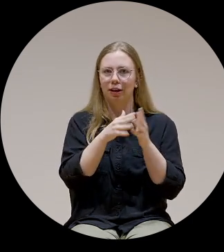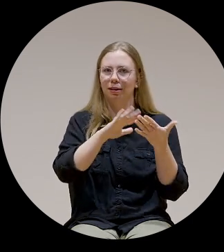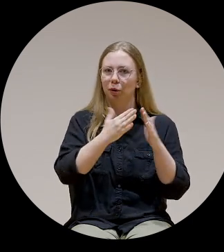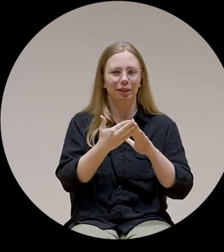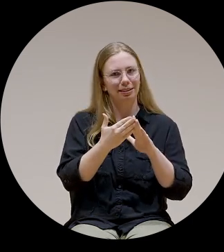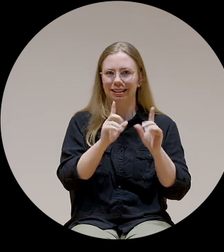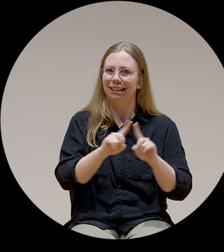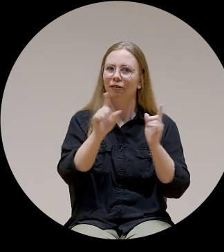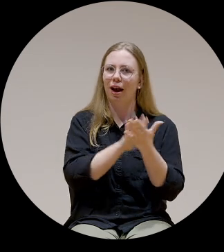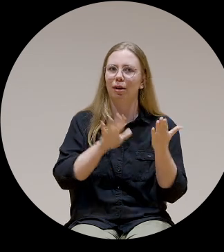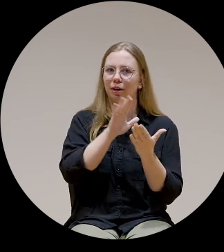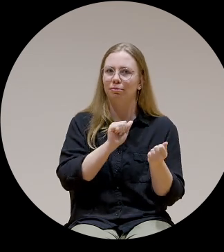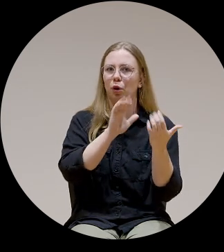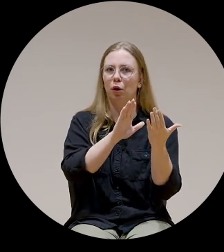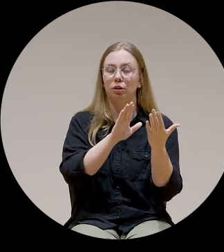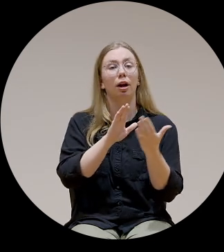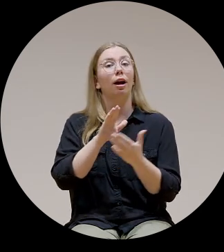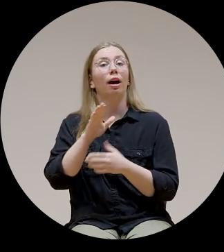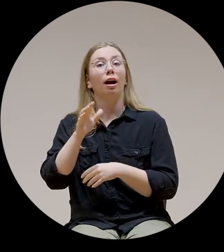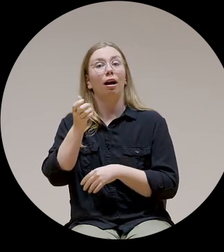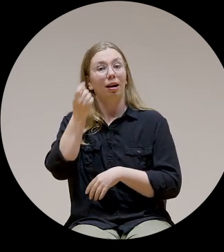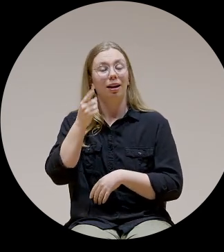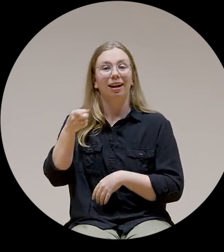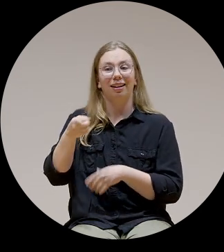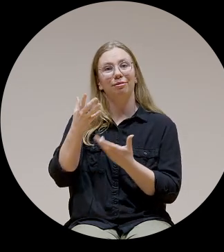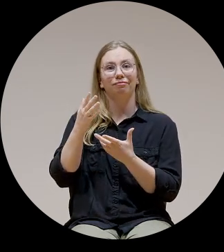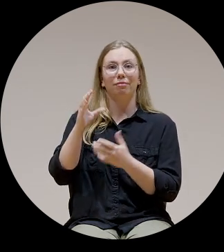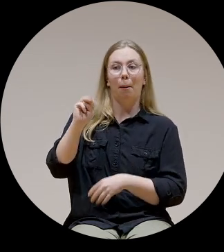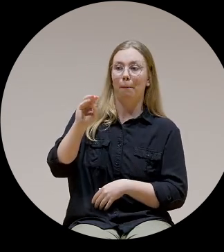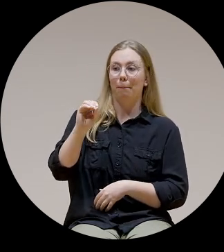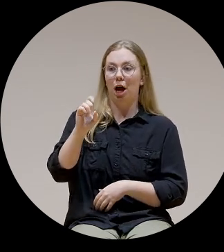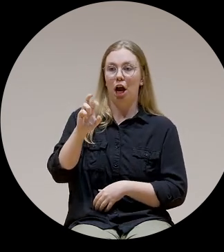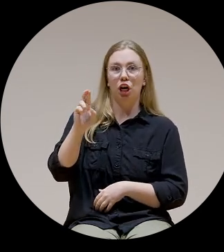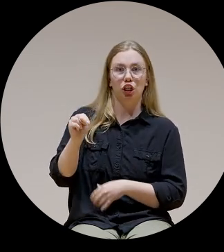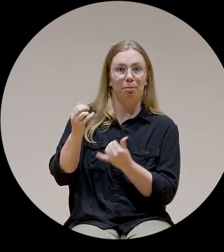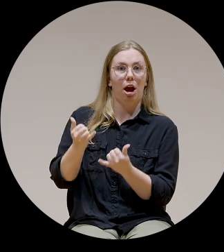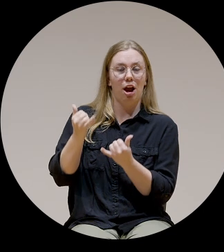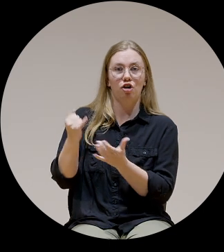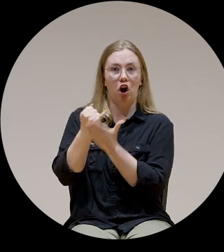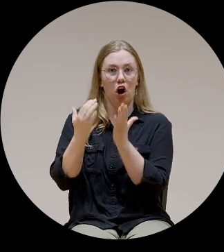those early capital M modern artists from Europe and from eventually the United States